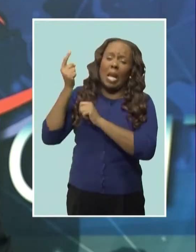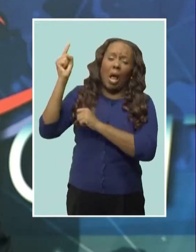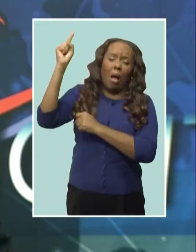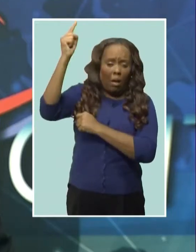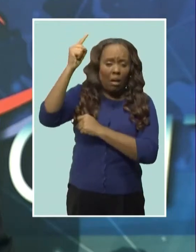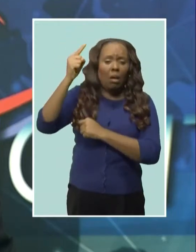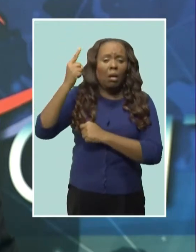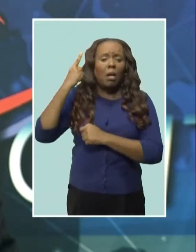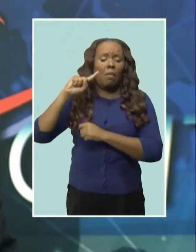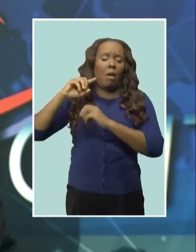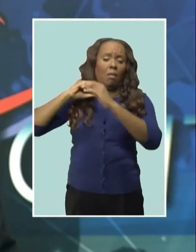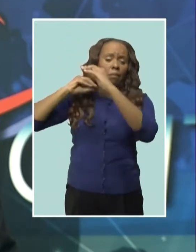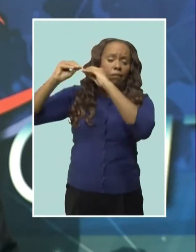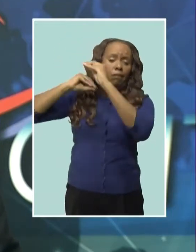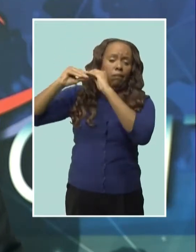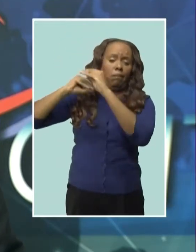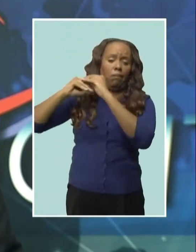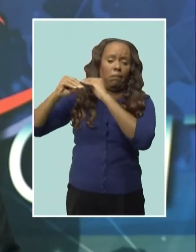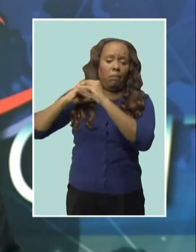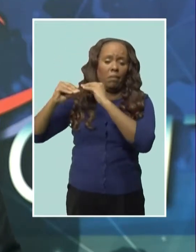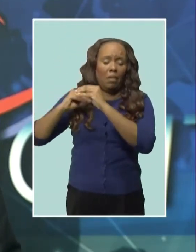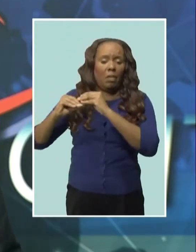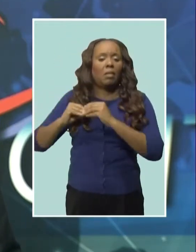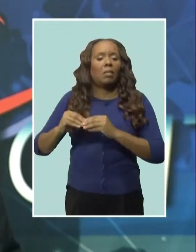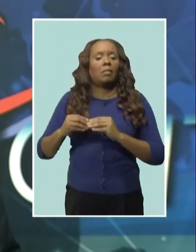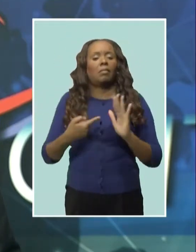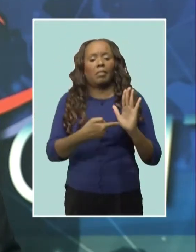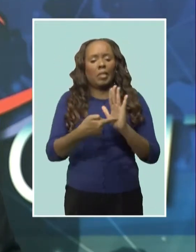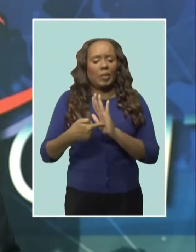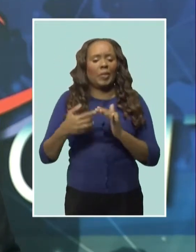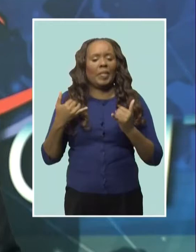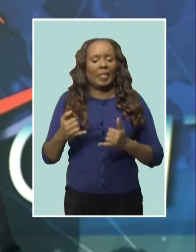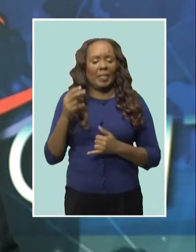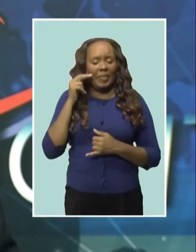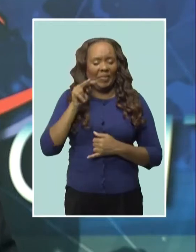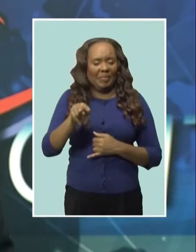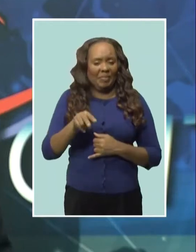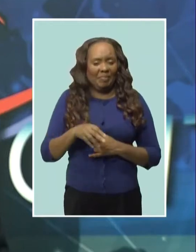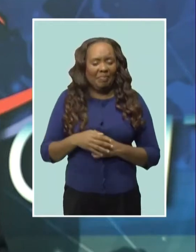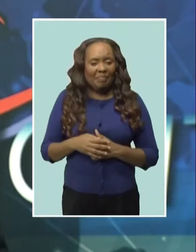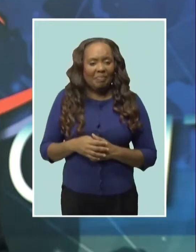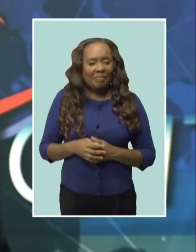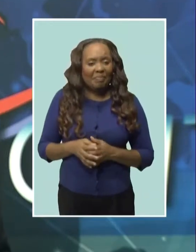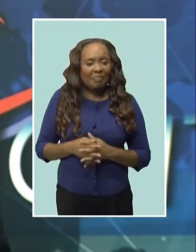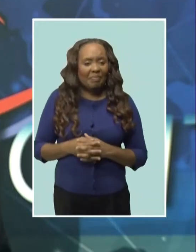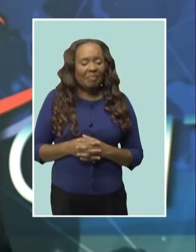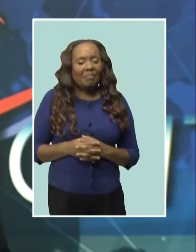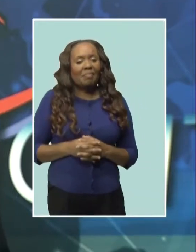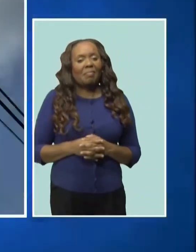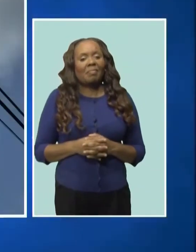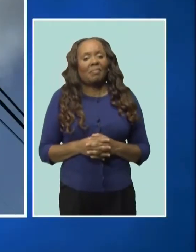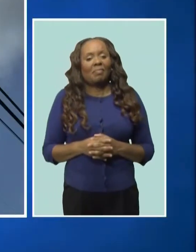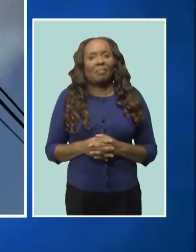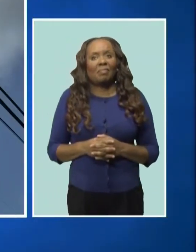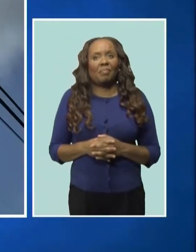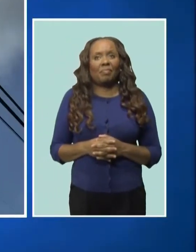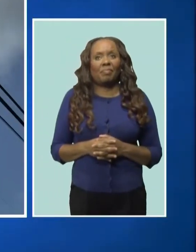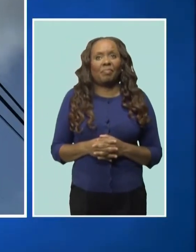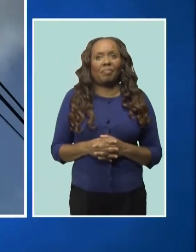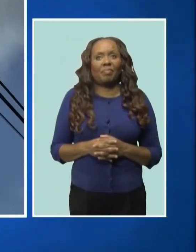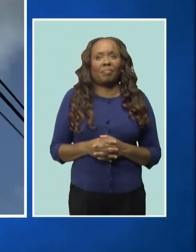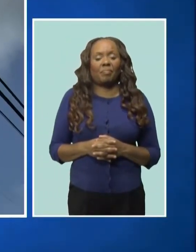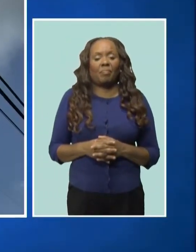520-foot transmission tower to get the job done. Stacey Russell was there and tells us more. It